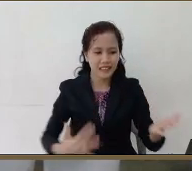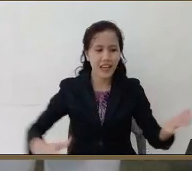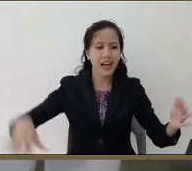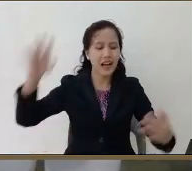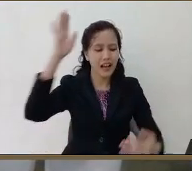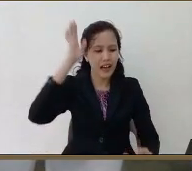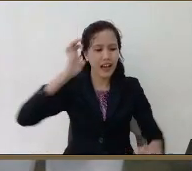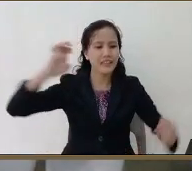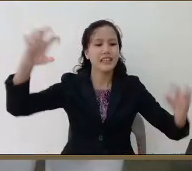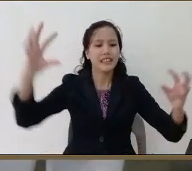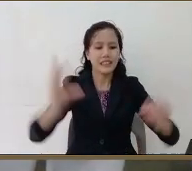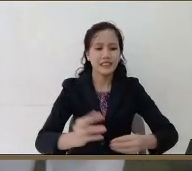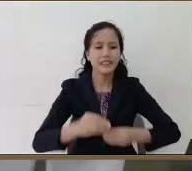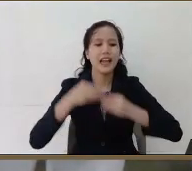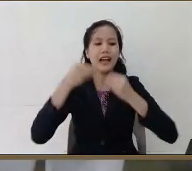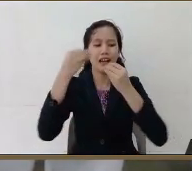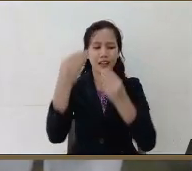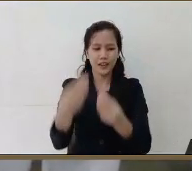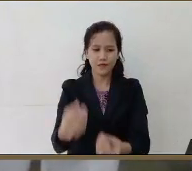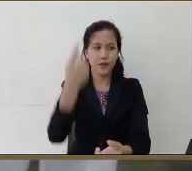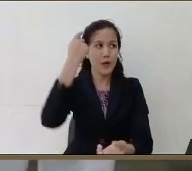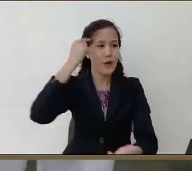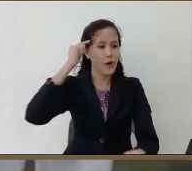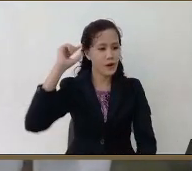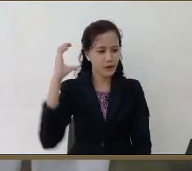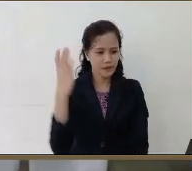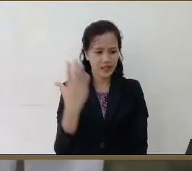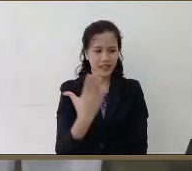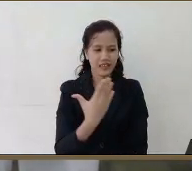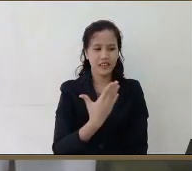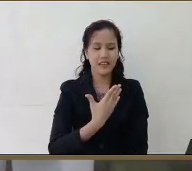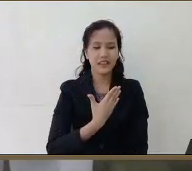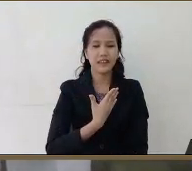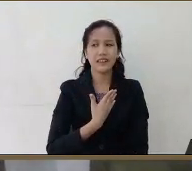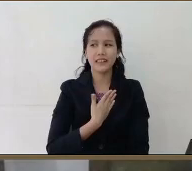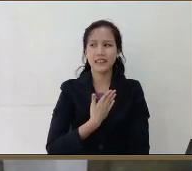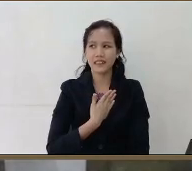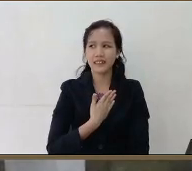that blood he shed for me.